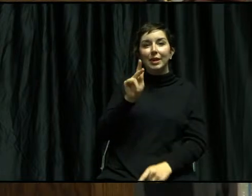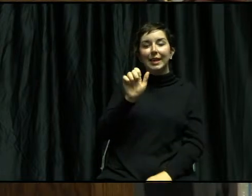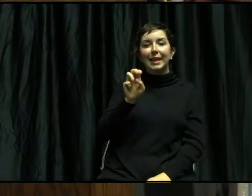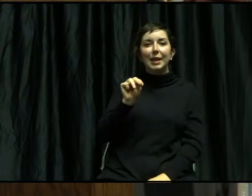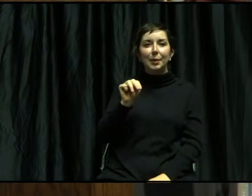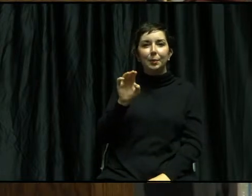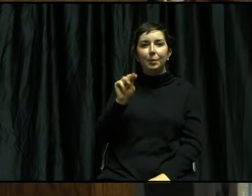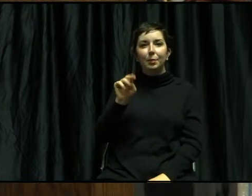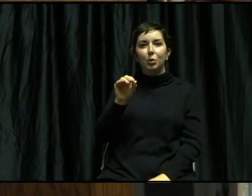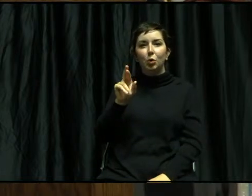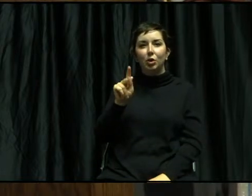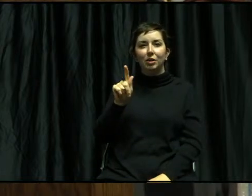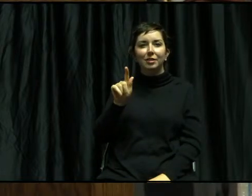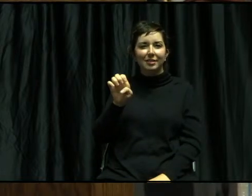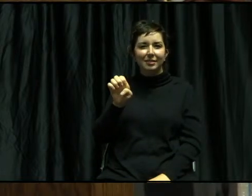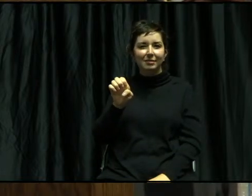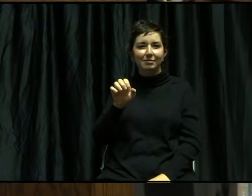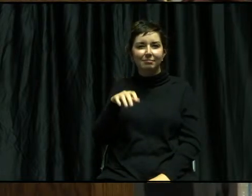Harbath Memorial Scholarship.